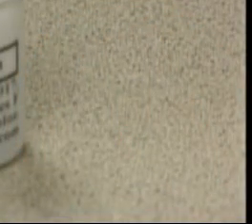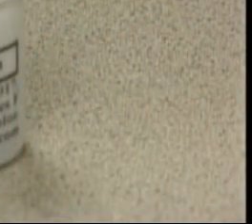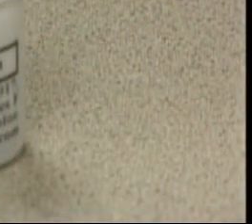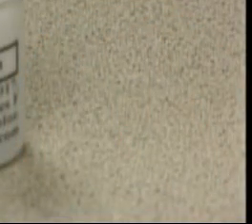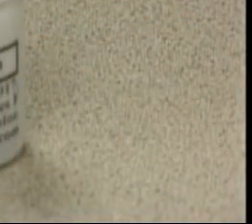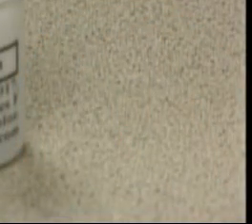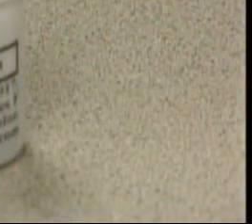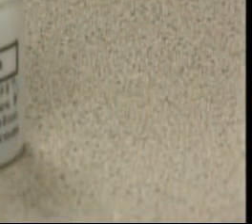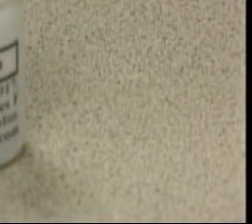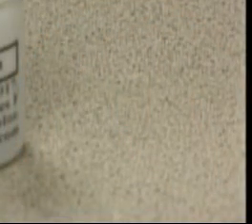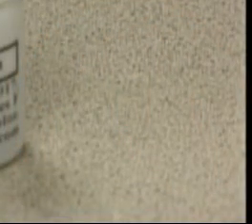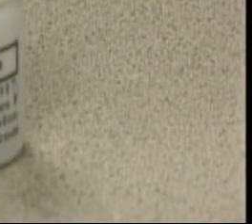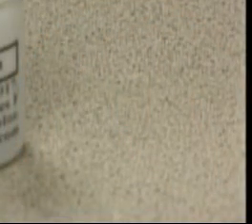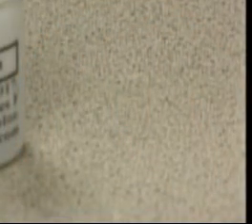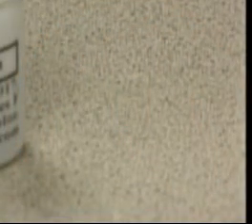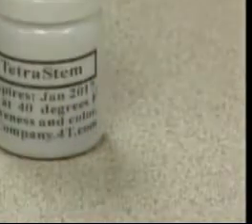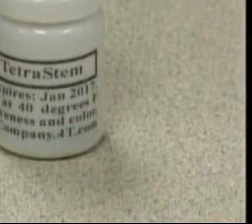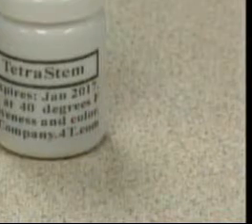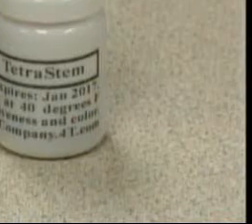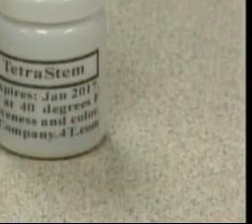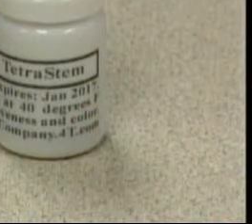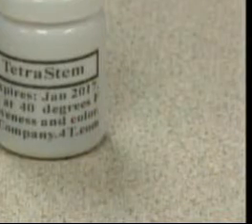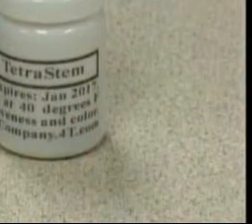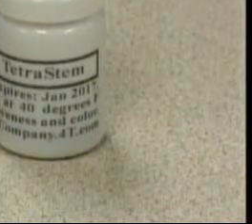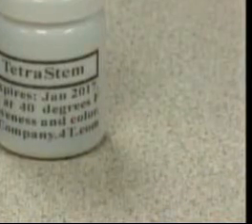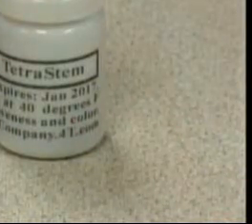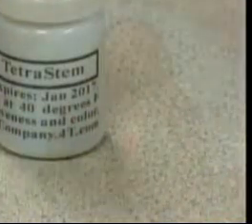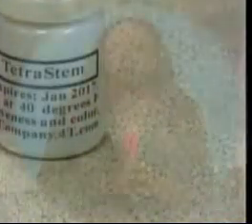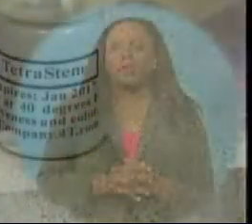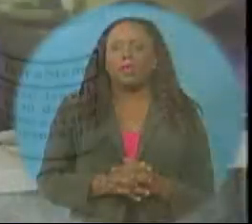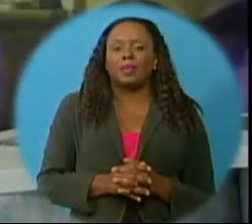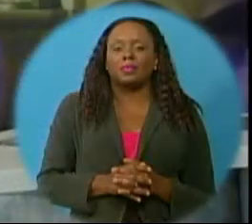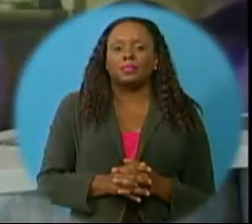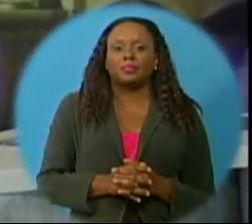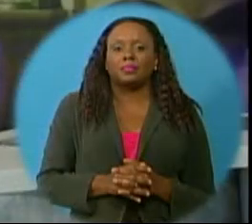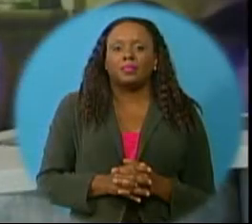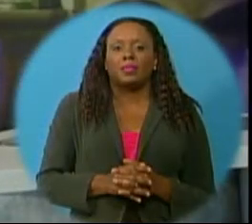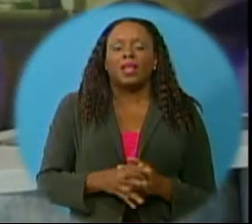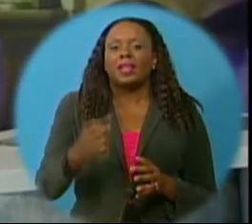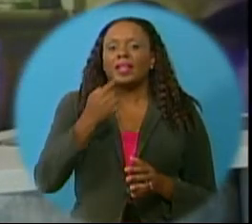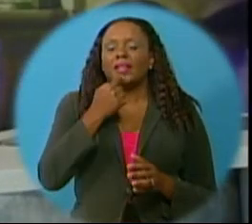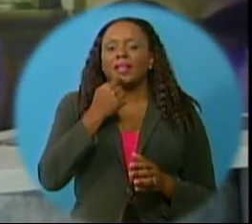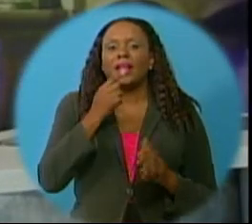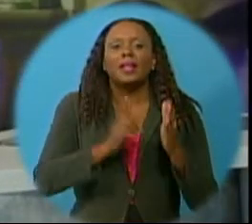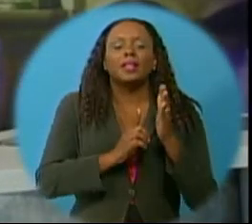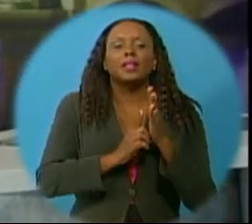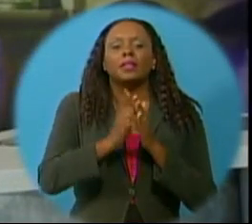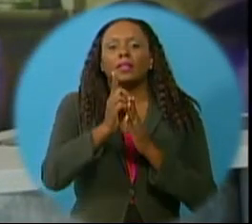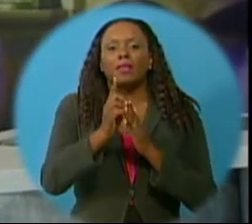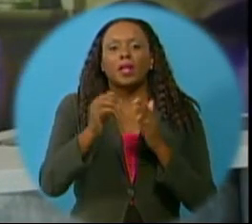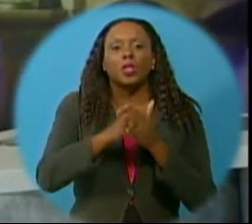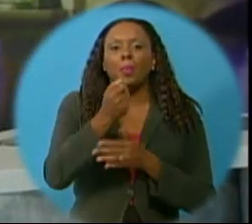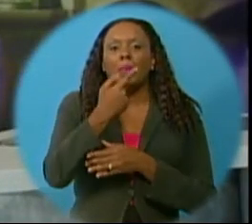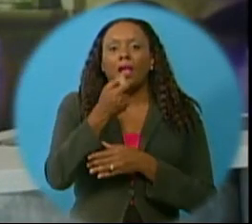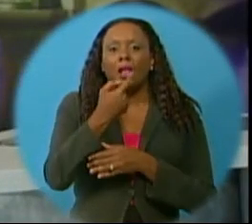has been approved by the Food and Drug Administration and has been used in the US since 2010. He says it was developed and tested